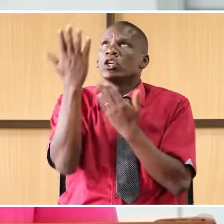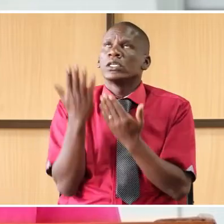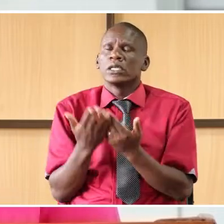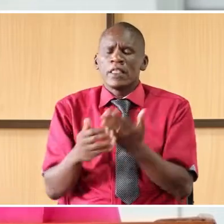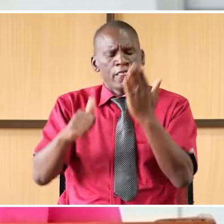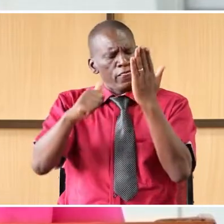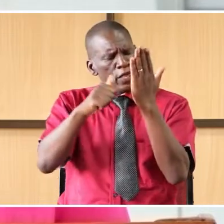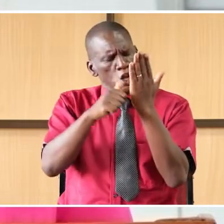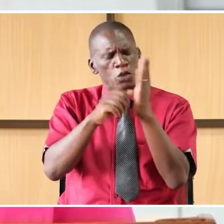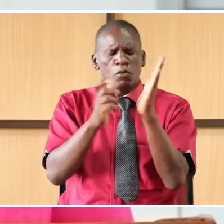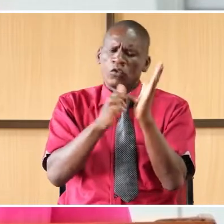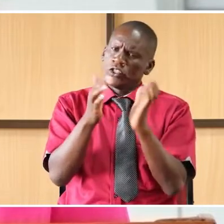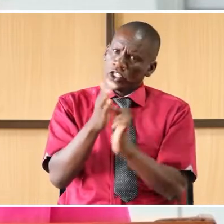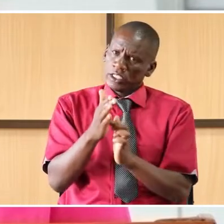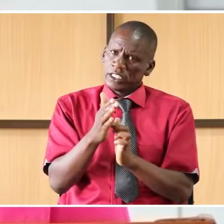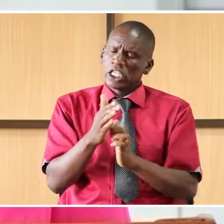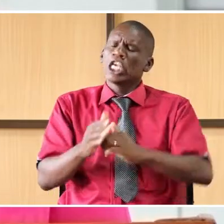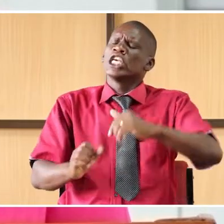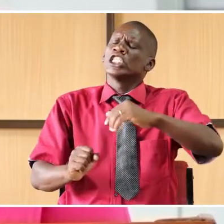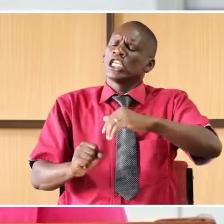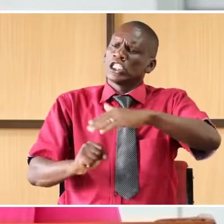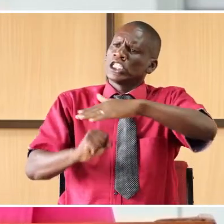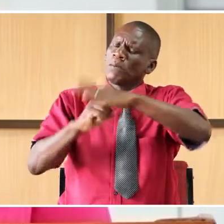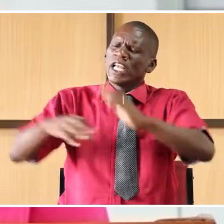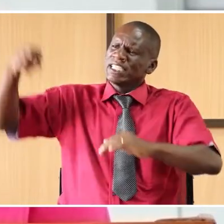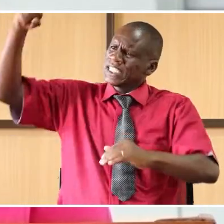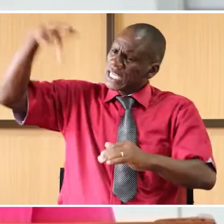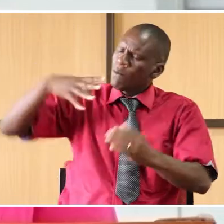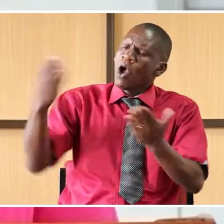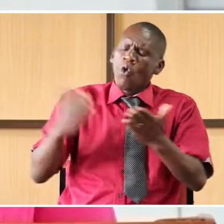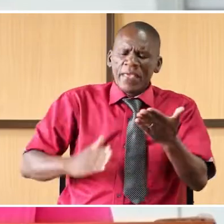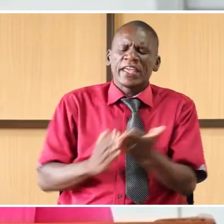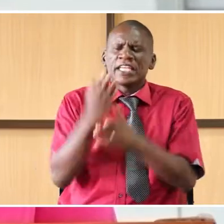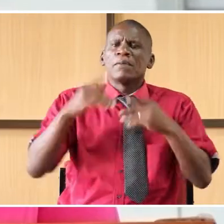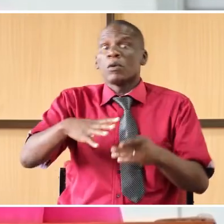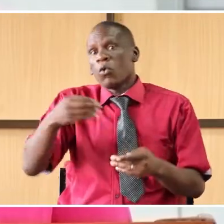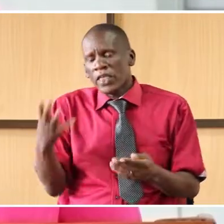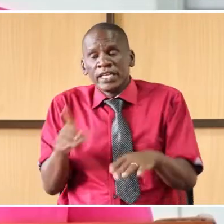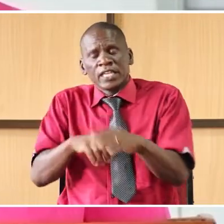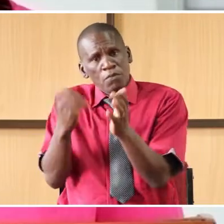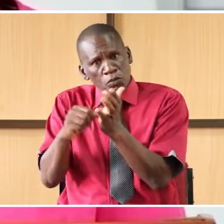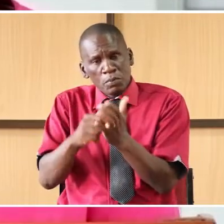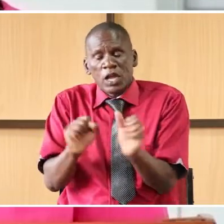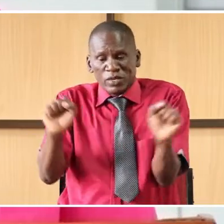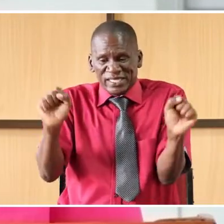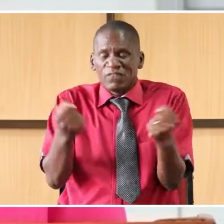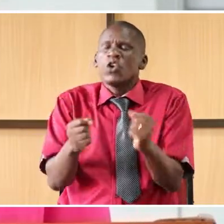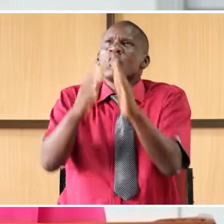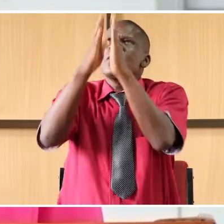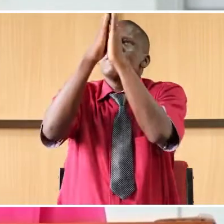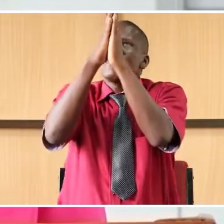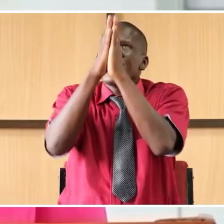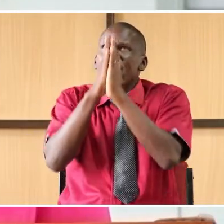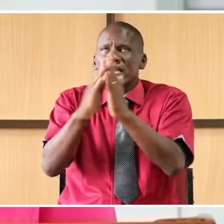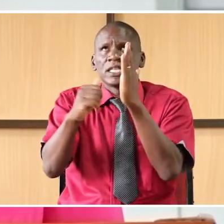The name of Jesus is a tower where the righteous run into in time of trouble and they are safe. We called upon